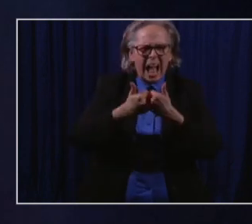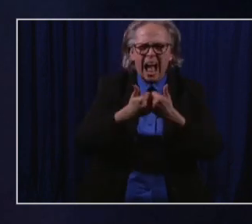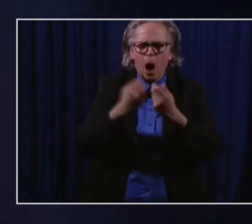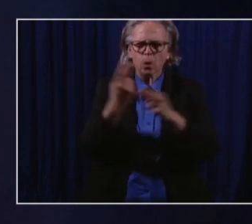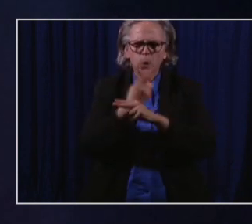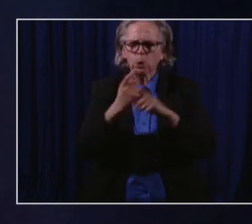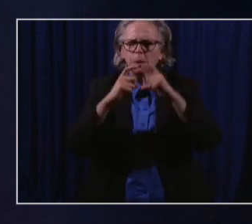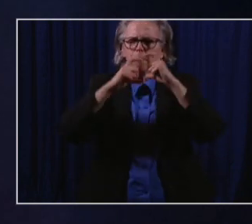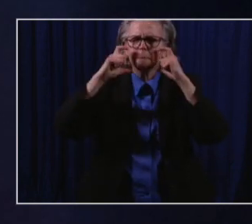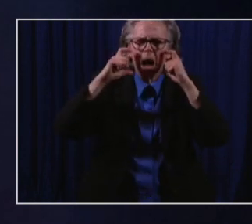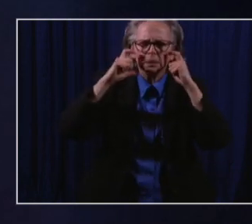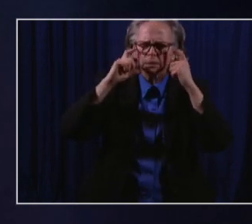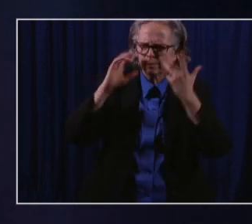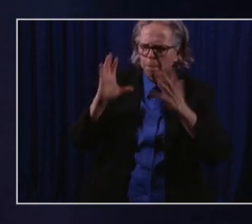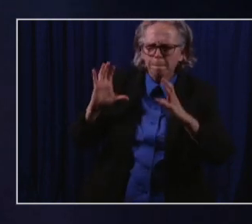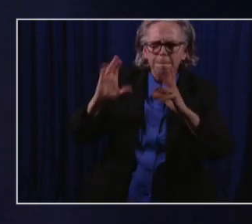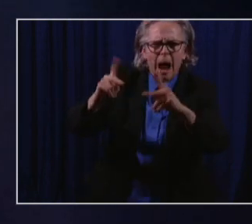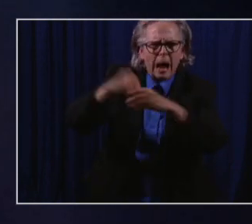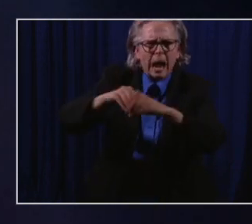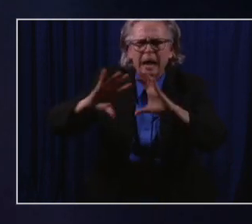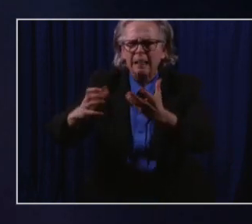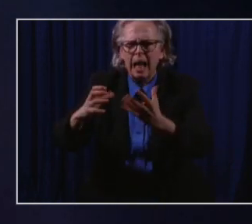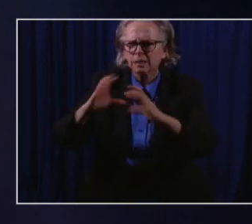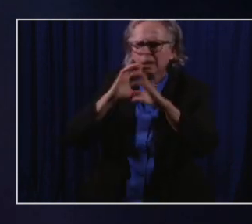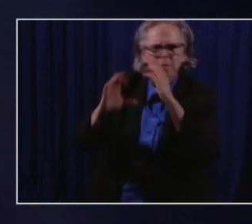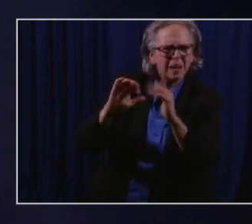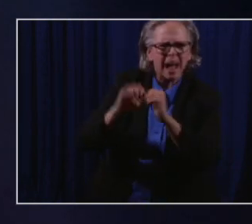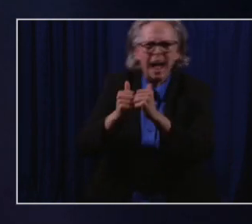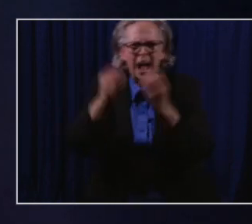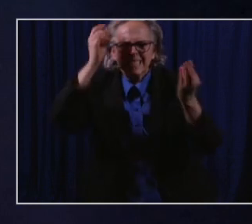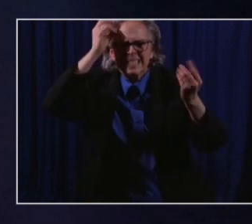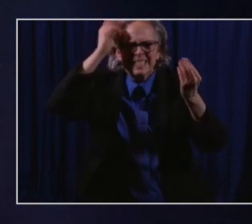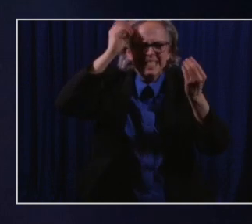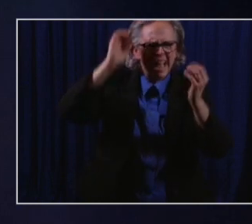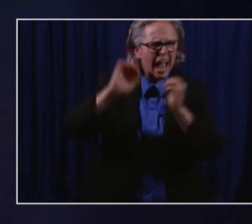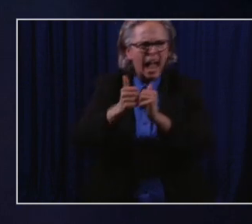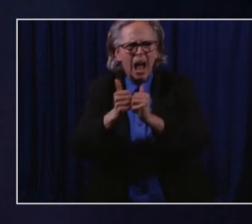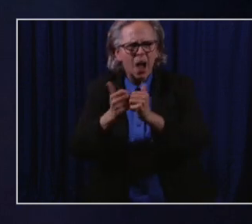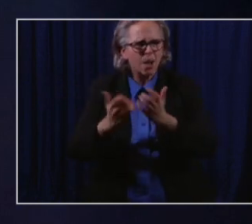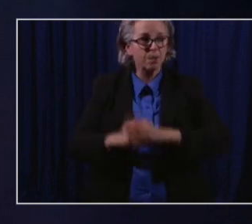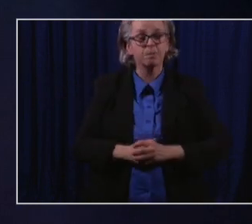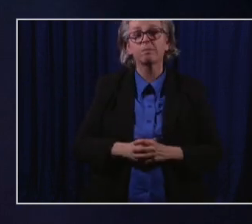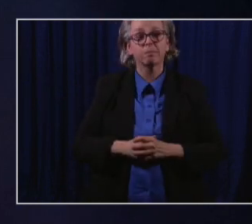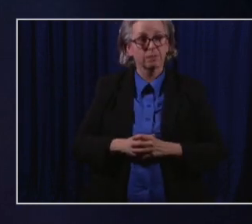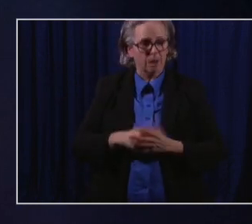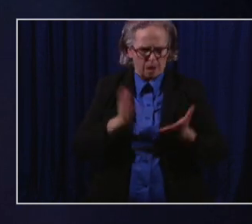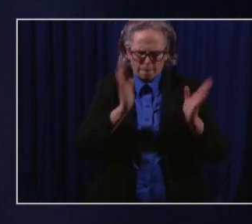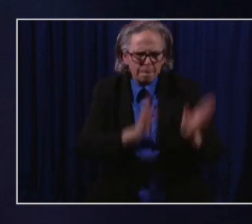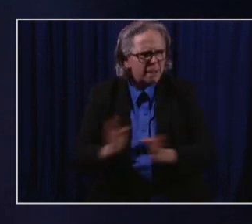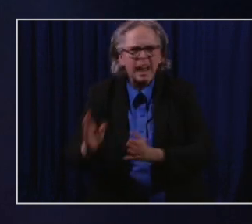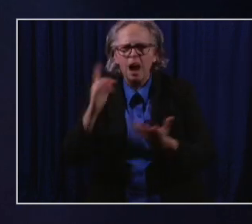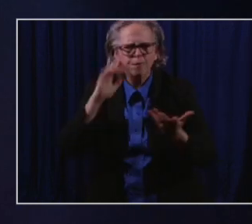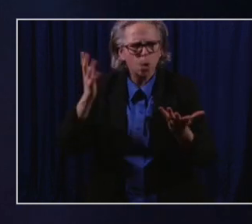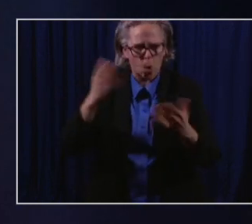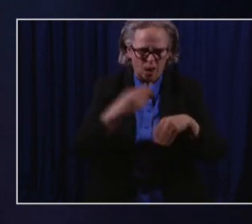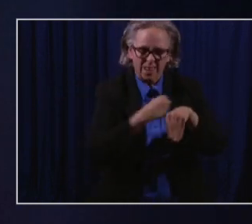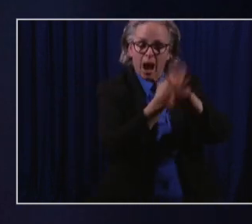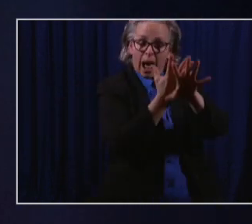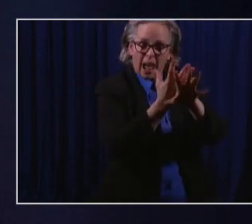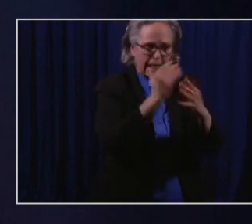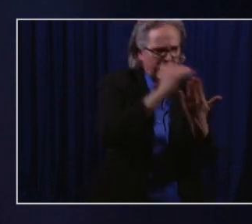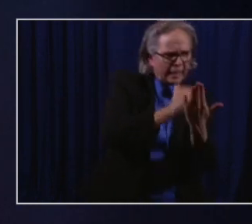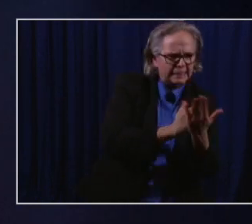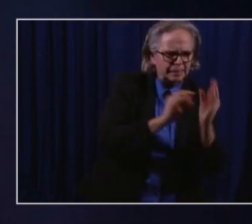through. Our school is preparing virtual lessons online, also providing individual